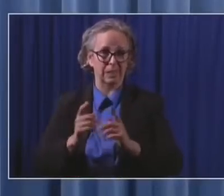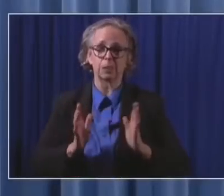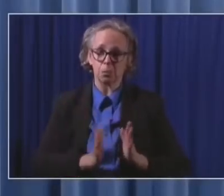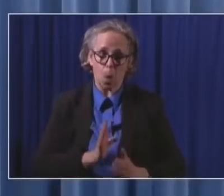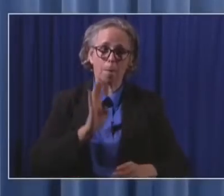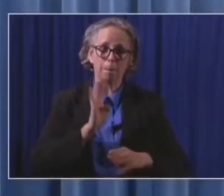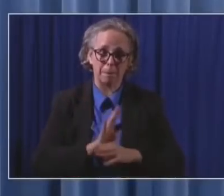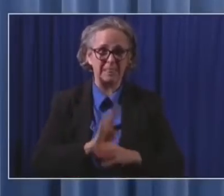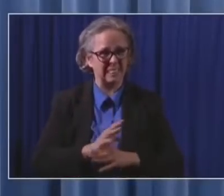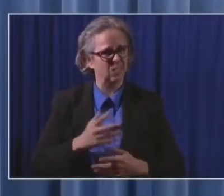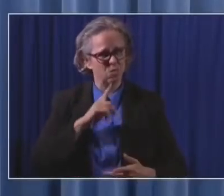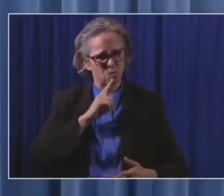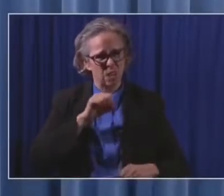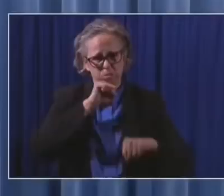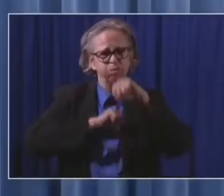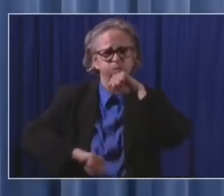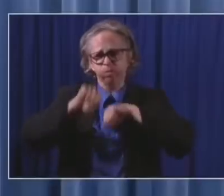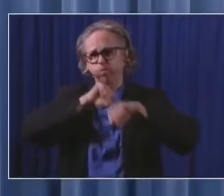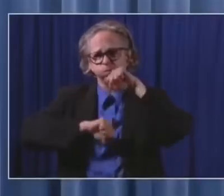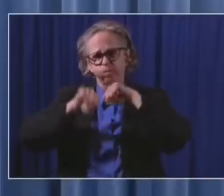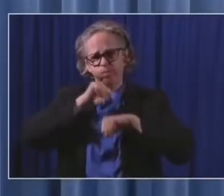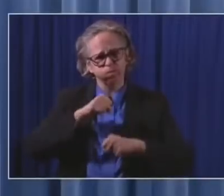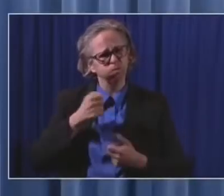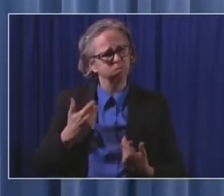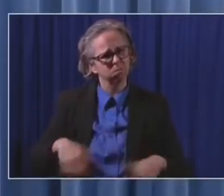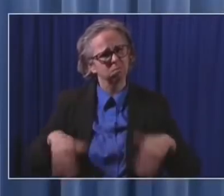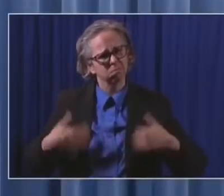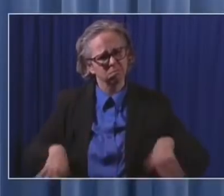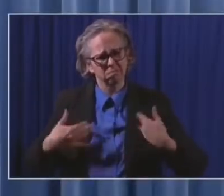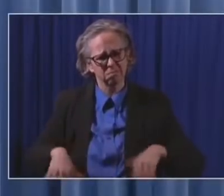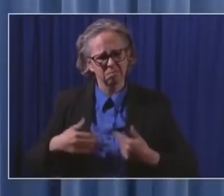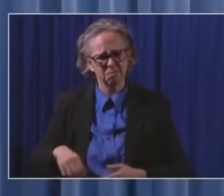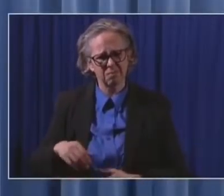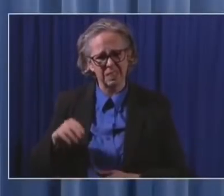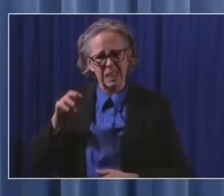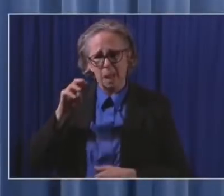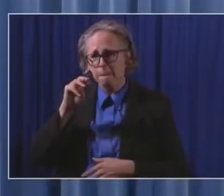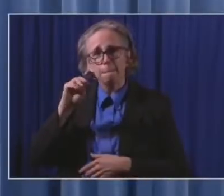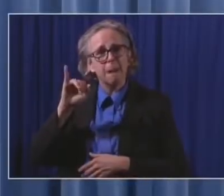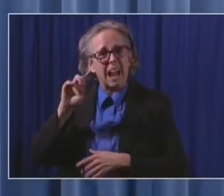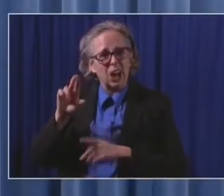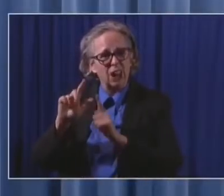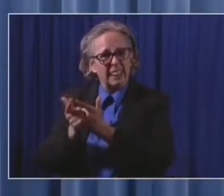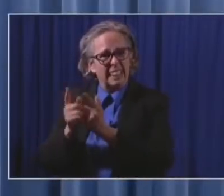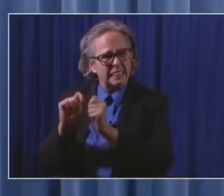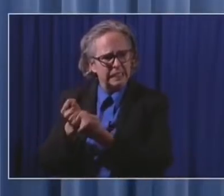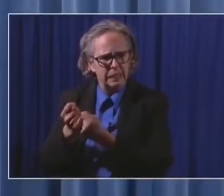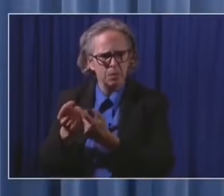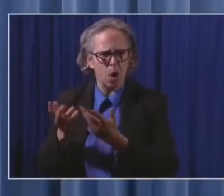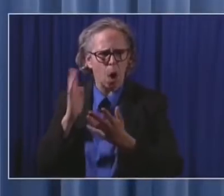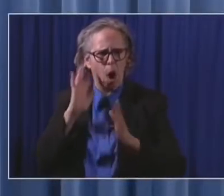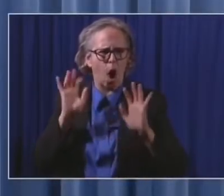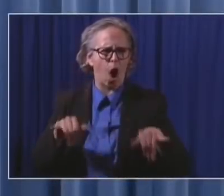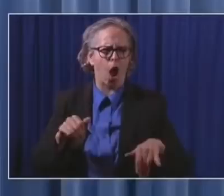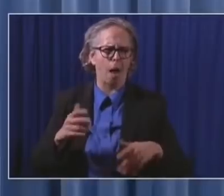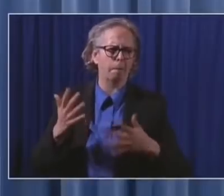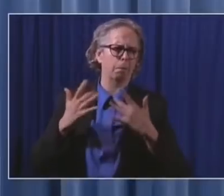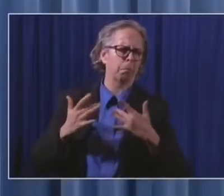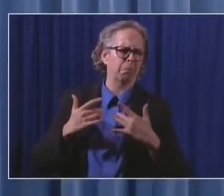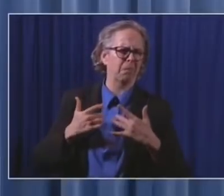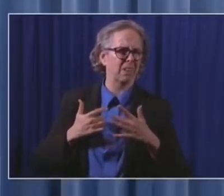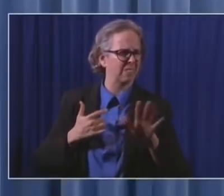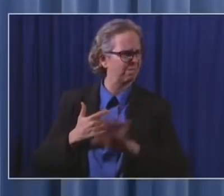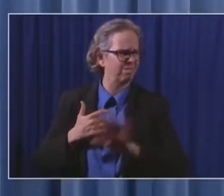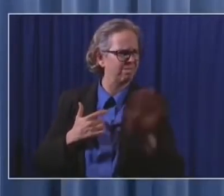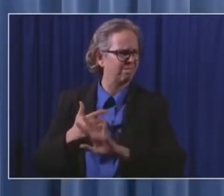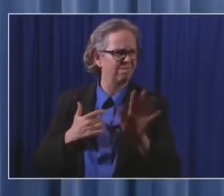story is. And look, we understand what small businesses are going through. There's no, if you